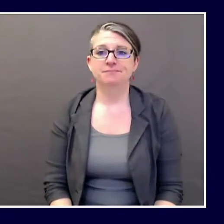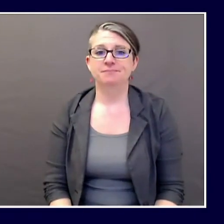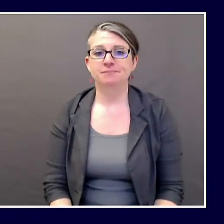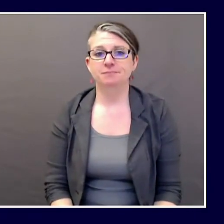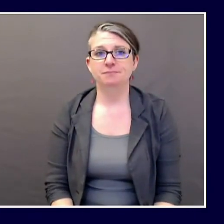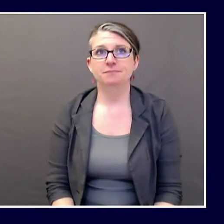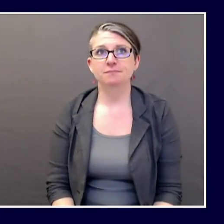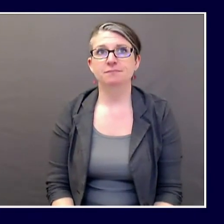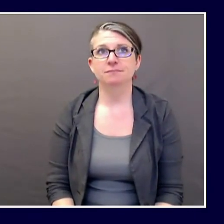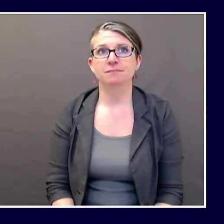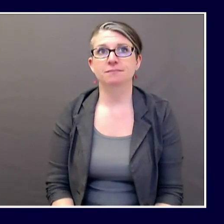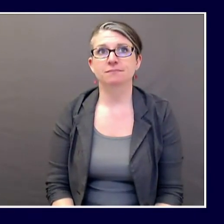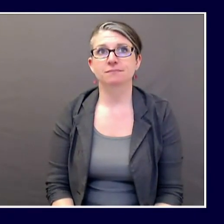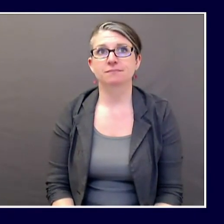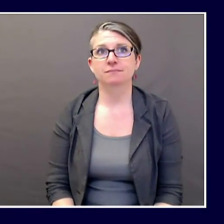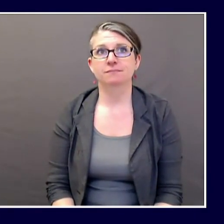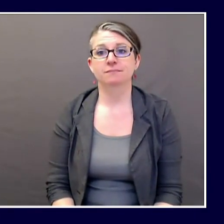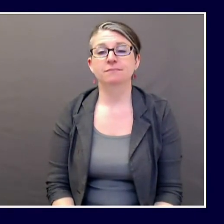cases,